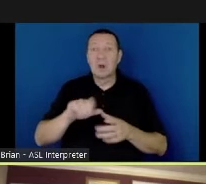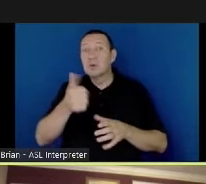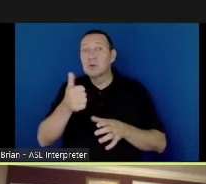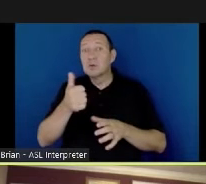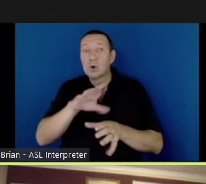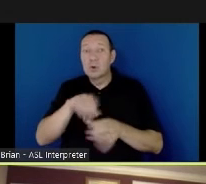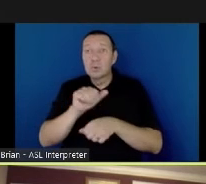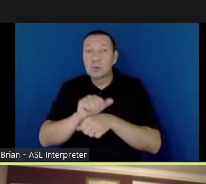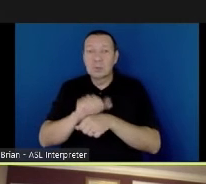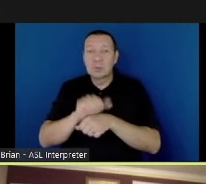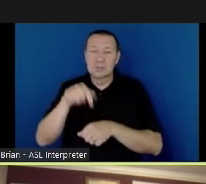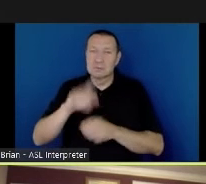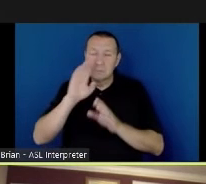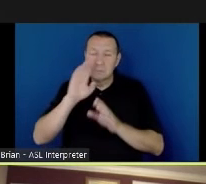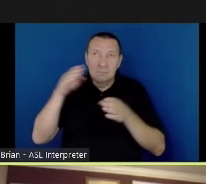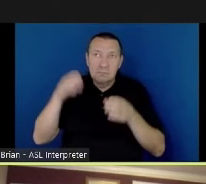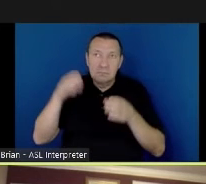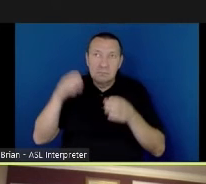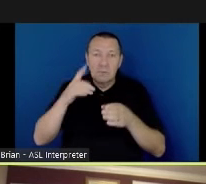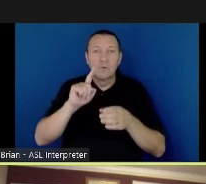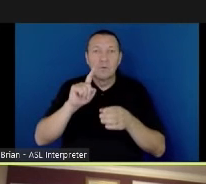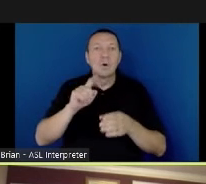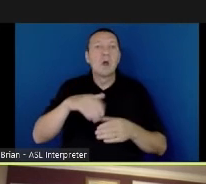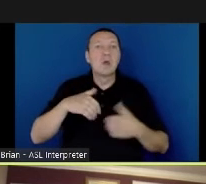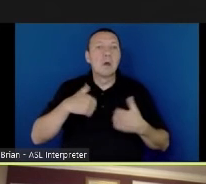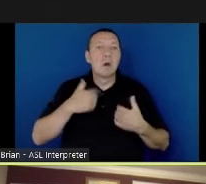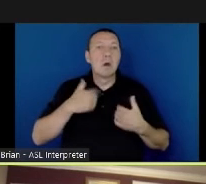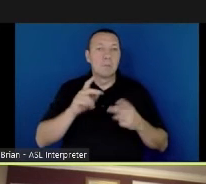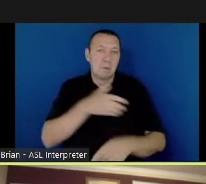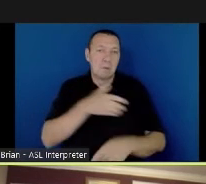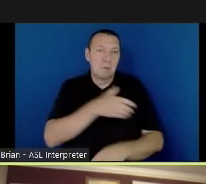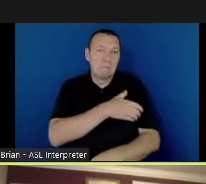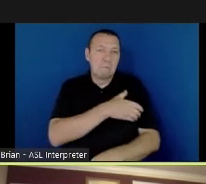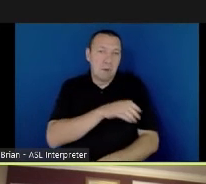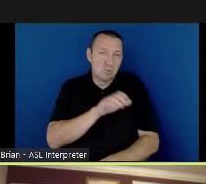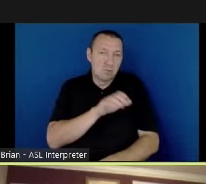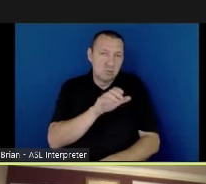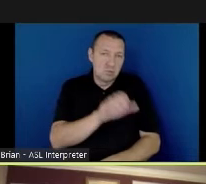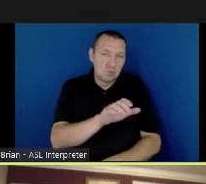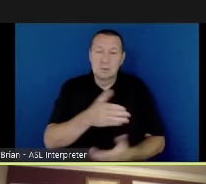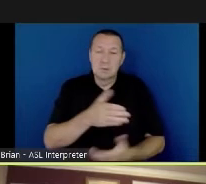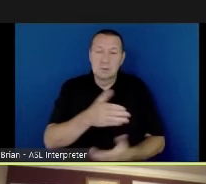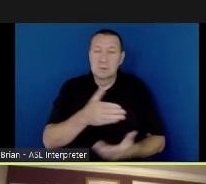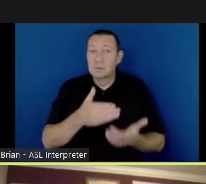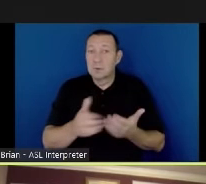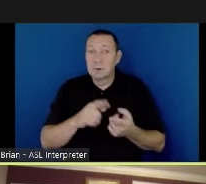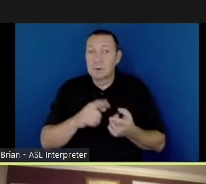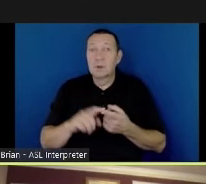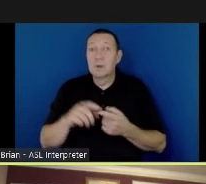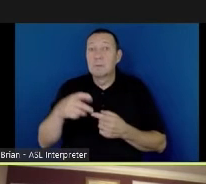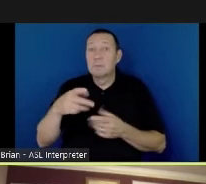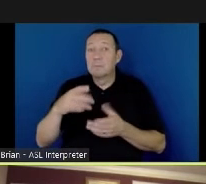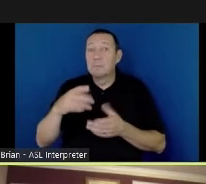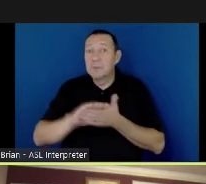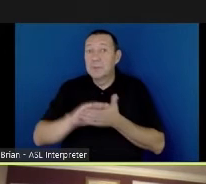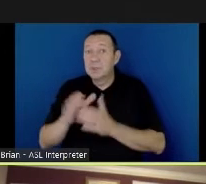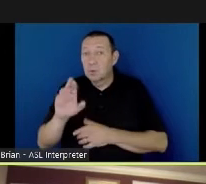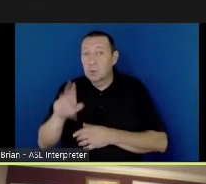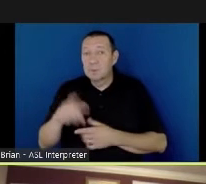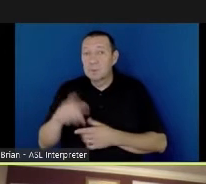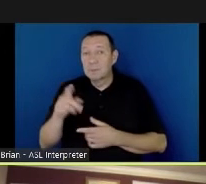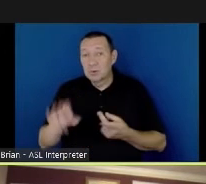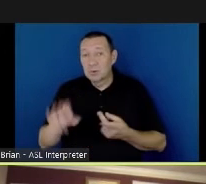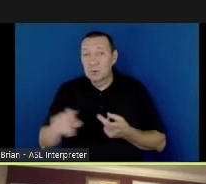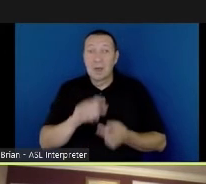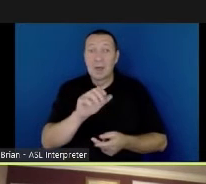common. They focused on the empowerment of young people, whether that was at Peace Corps, AmeriCorps, or the International Youth